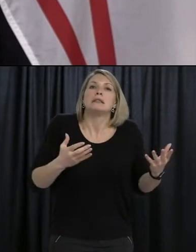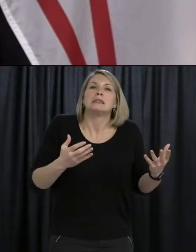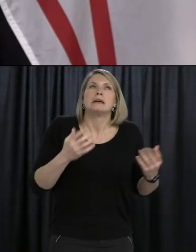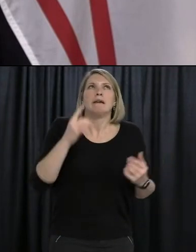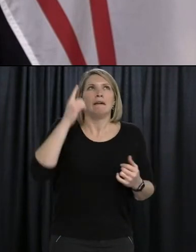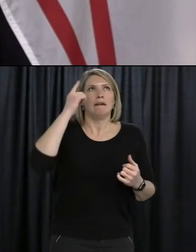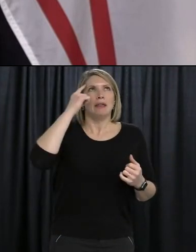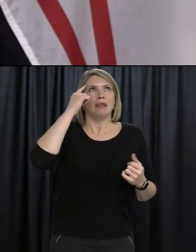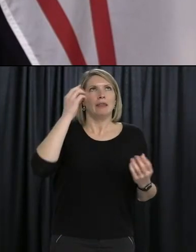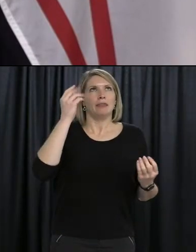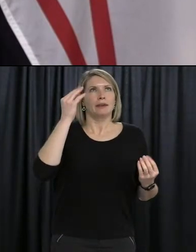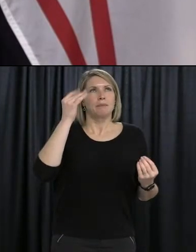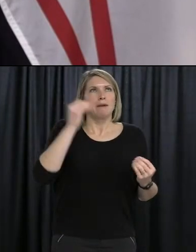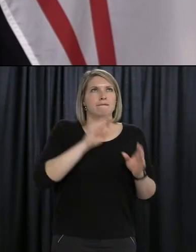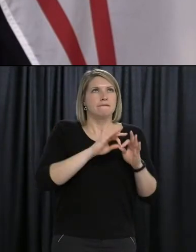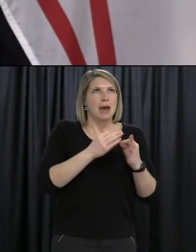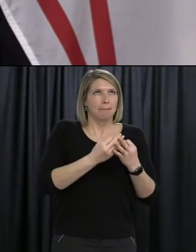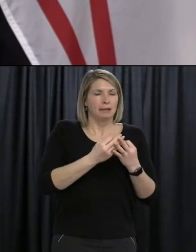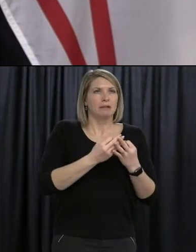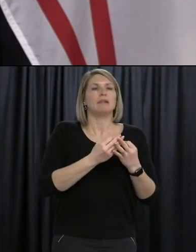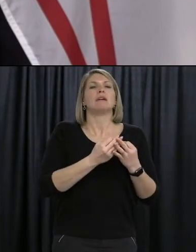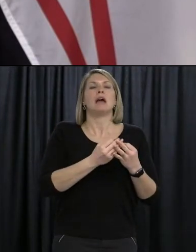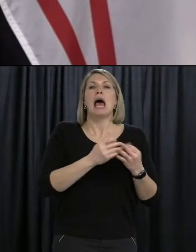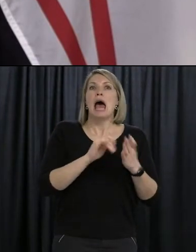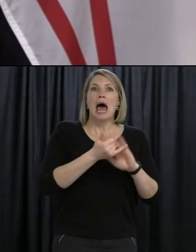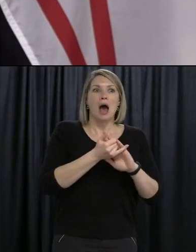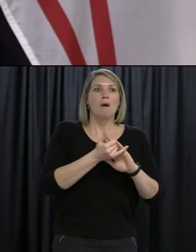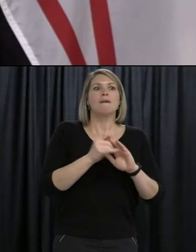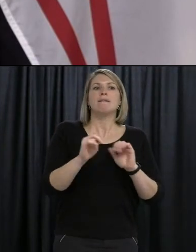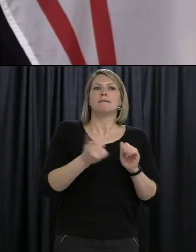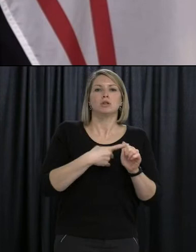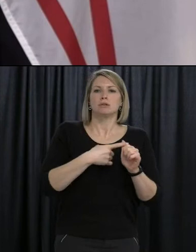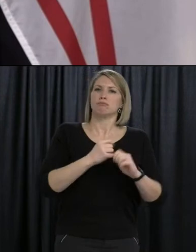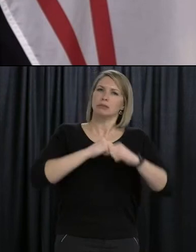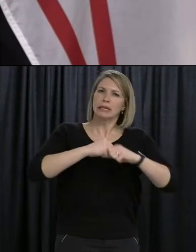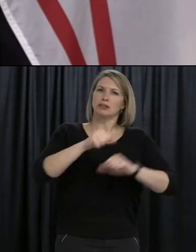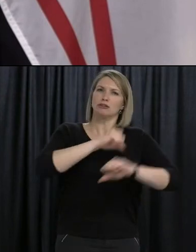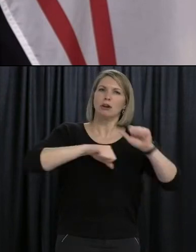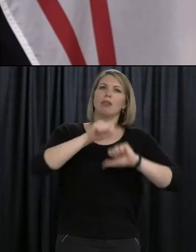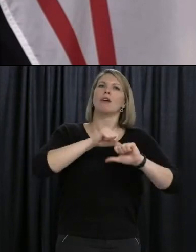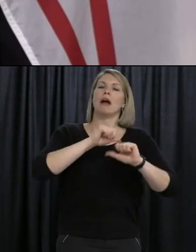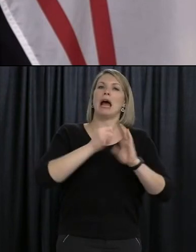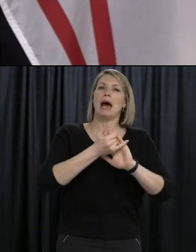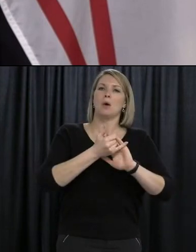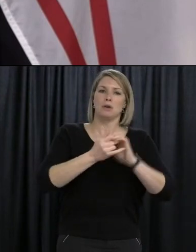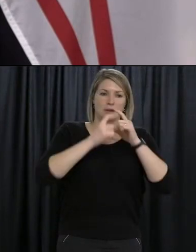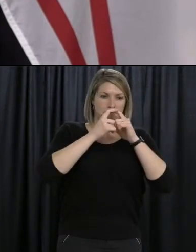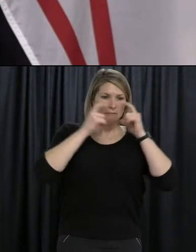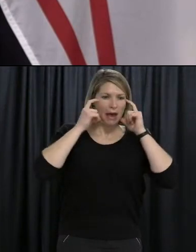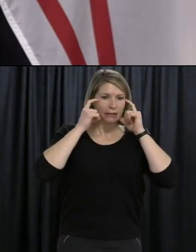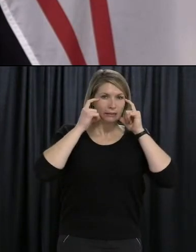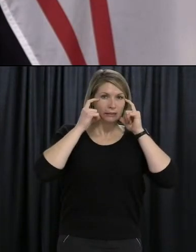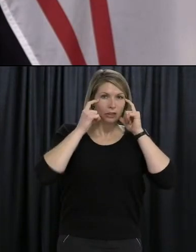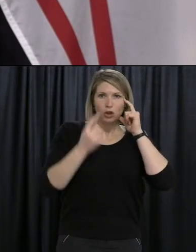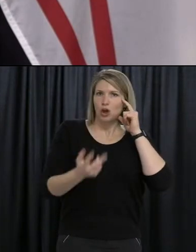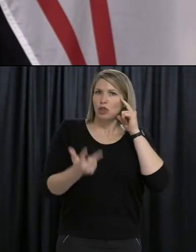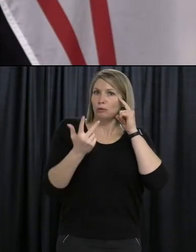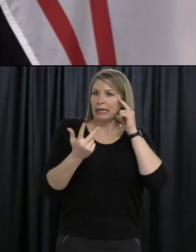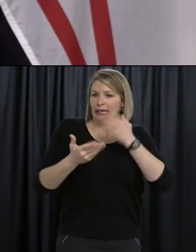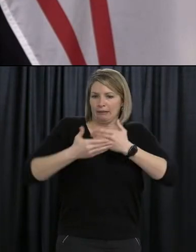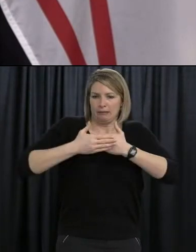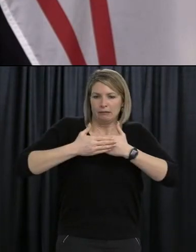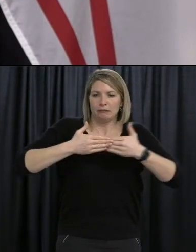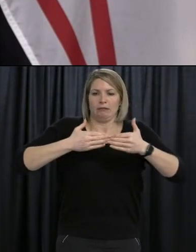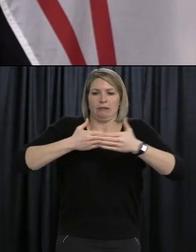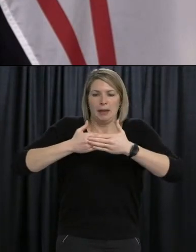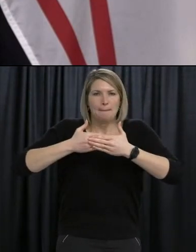essentials. Wear a non-medical mask with at least 2 layers. 3 layers are better. Make sure the mask covers your nose and